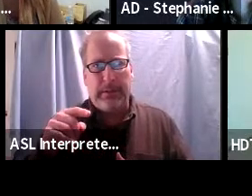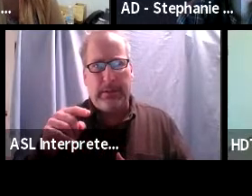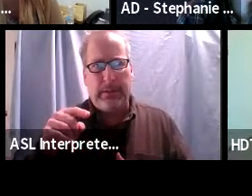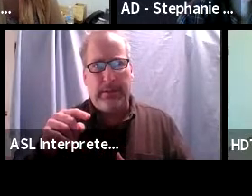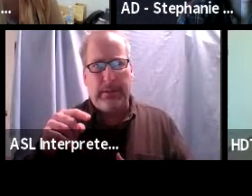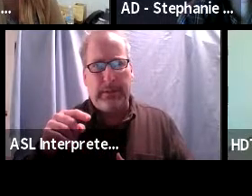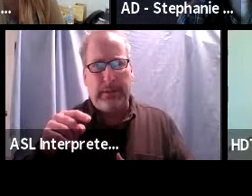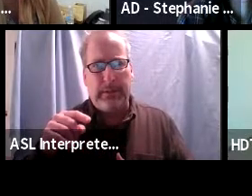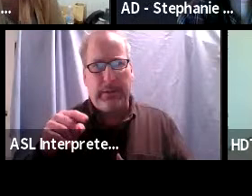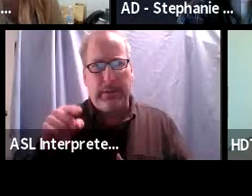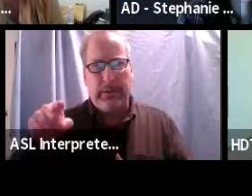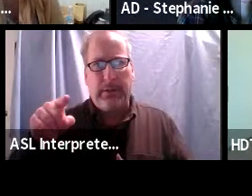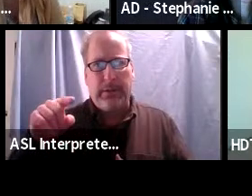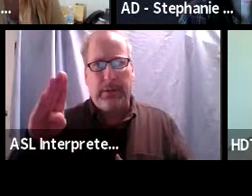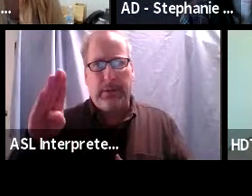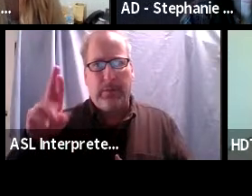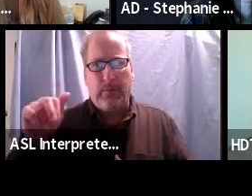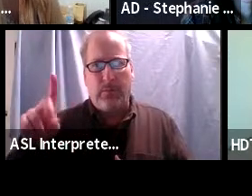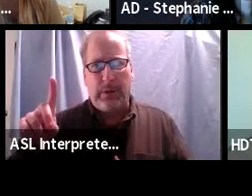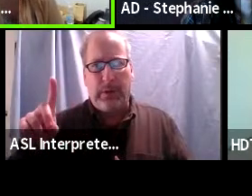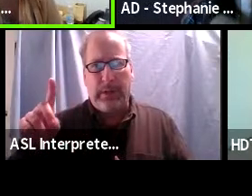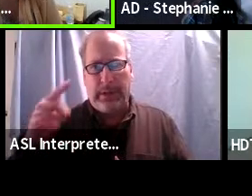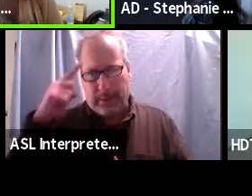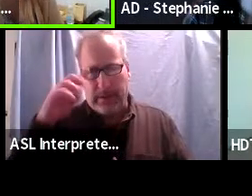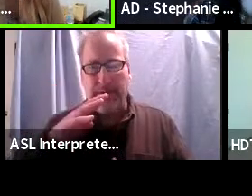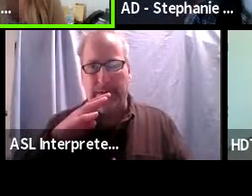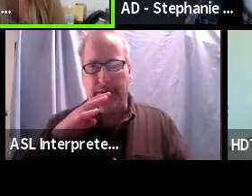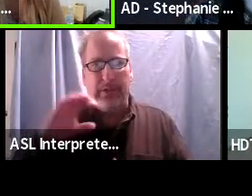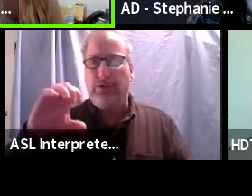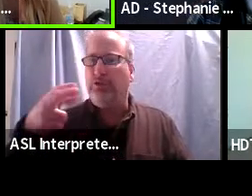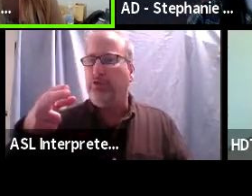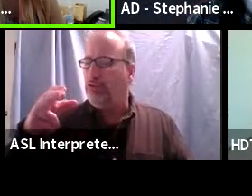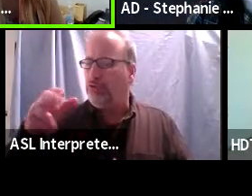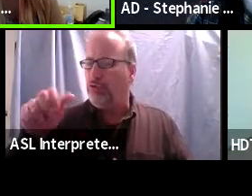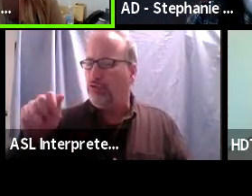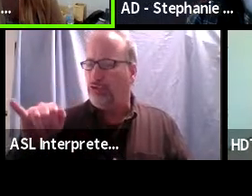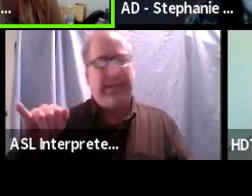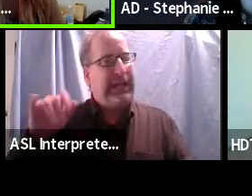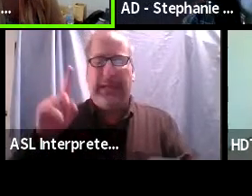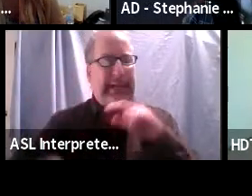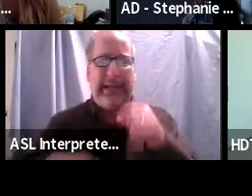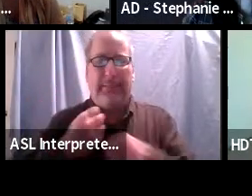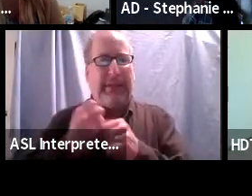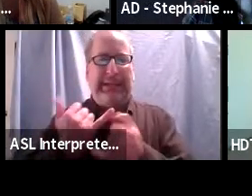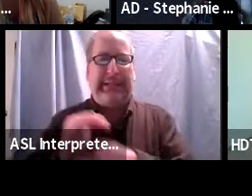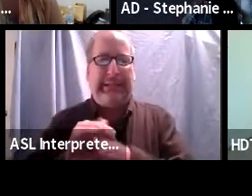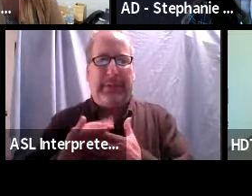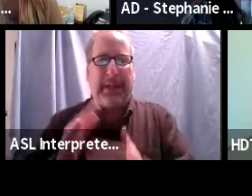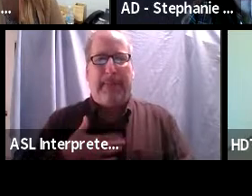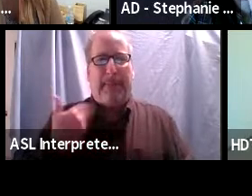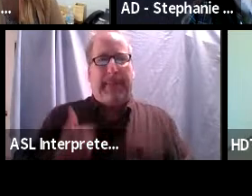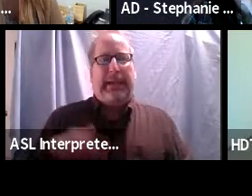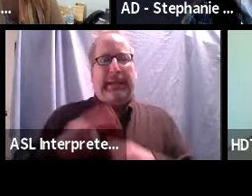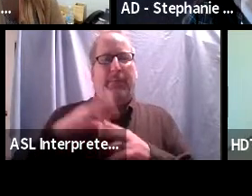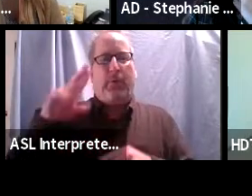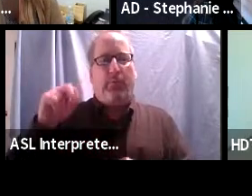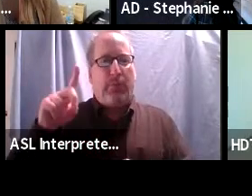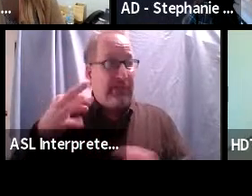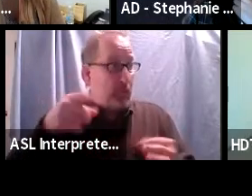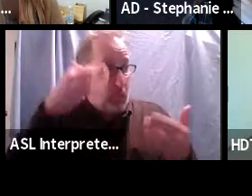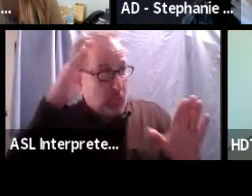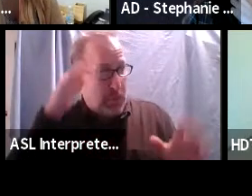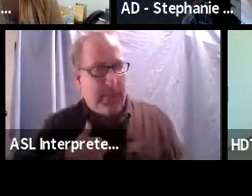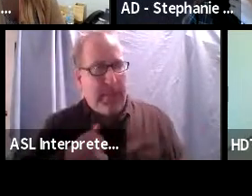Good evening. Chai is not able to make tonight's meeting, but my name is Brad Dawson. If you don't know, I'm